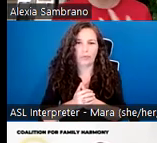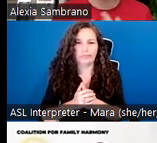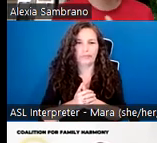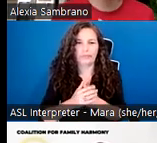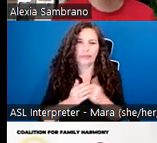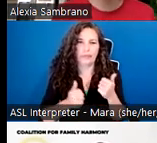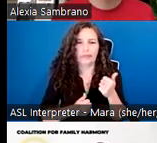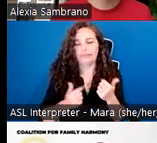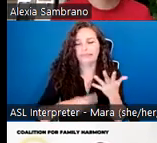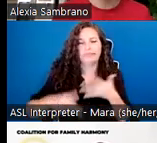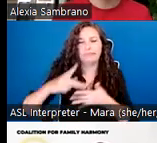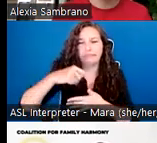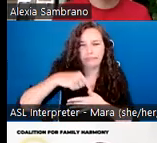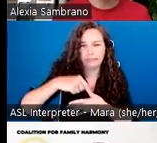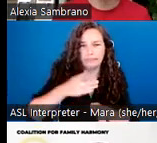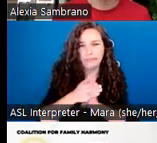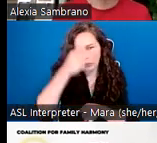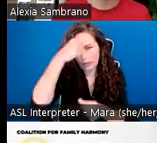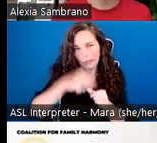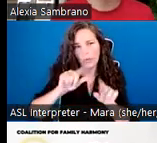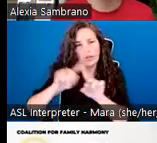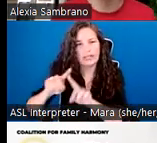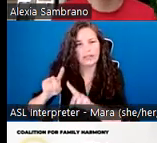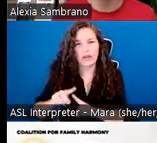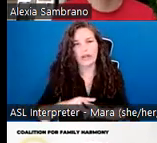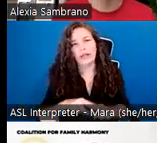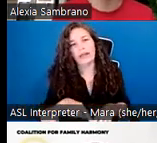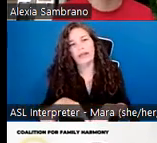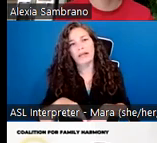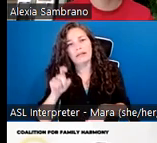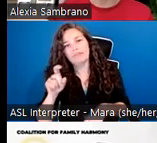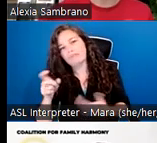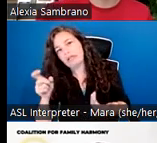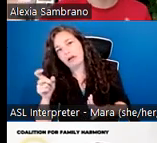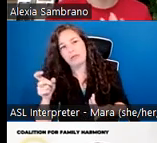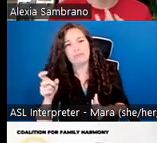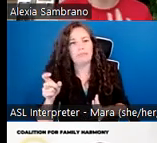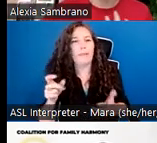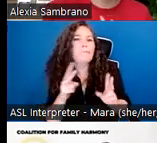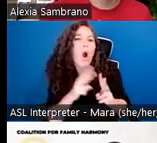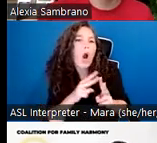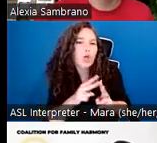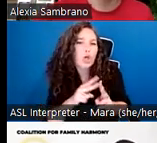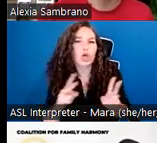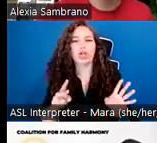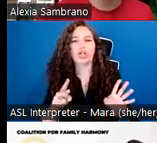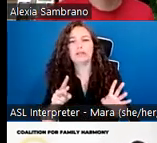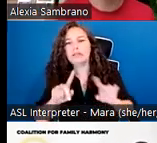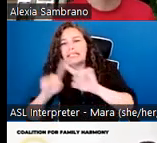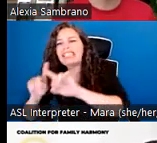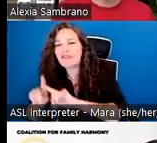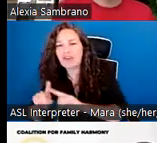can have sexual partners of different gender identities, right? They don't necessarily have to have a partner of a different gender than their